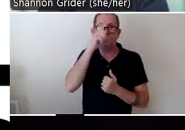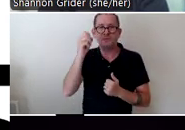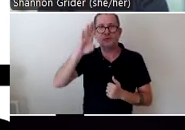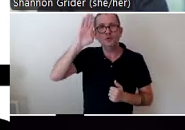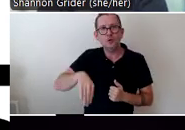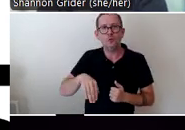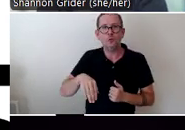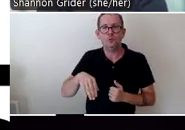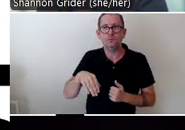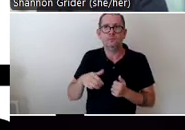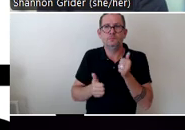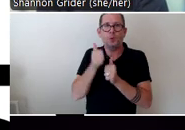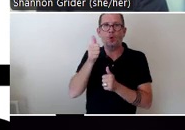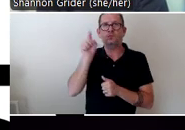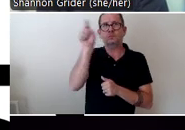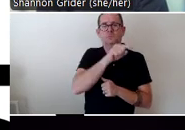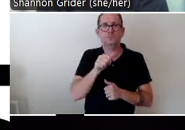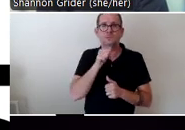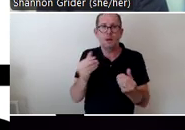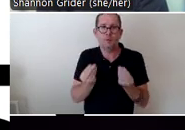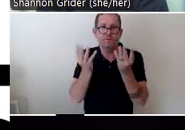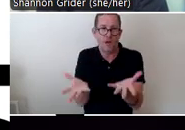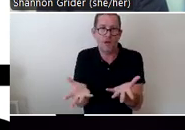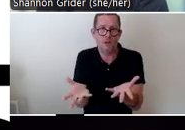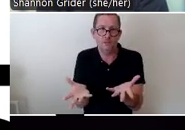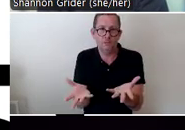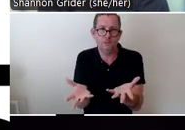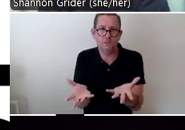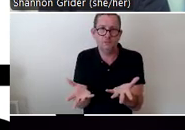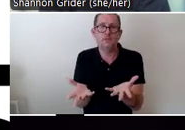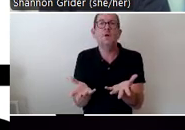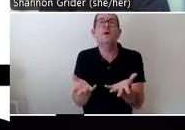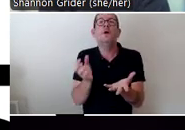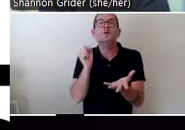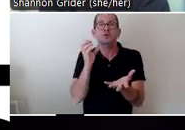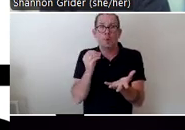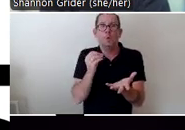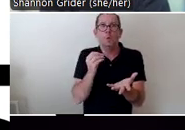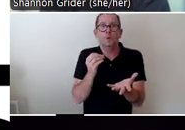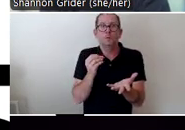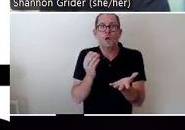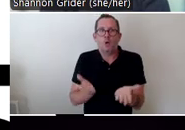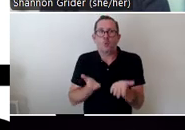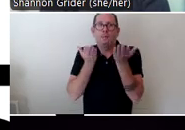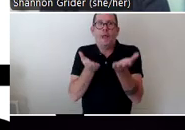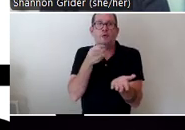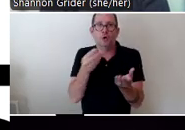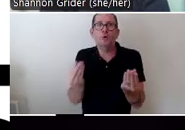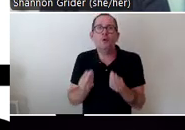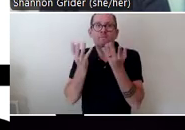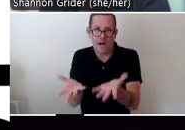assistive technology devices, because most of them, they know, are not provided at places that they